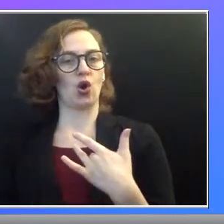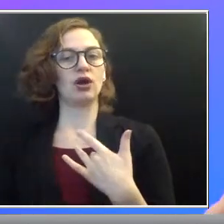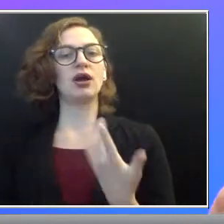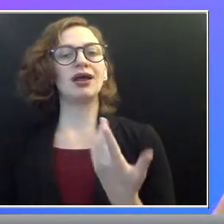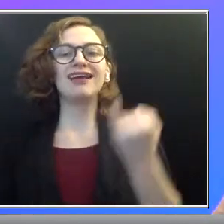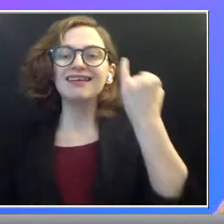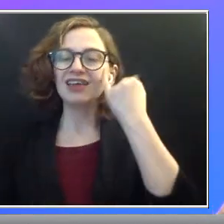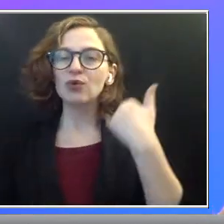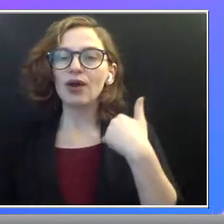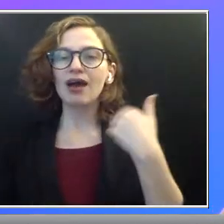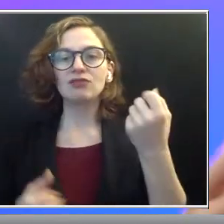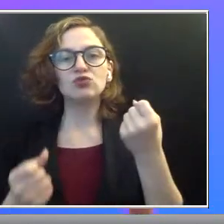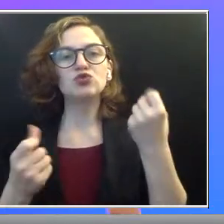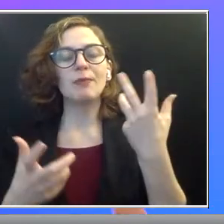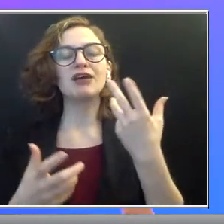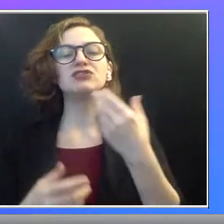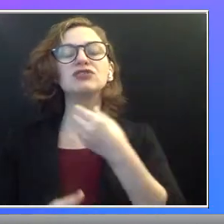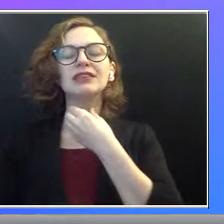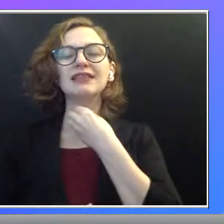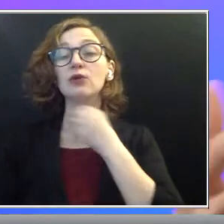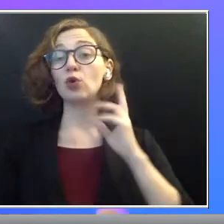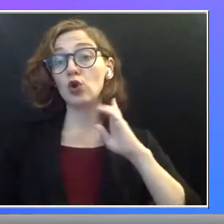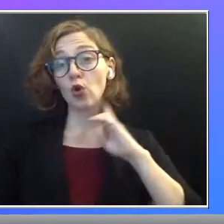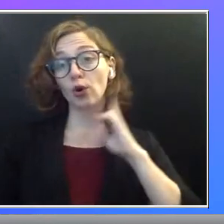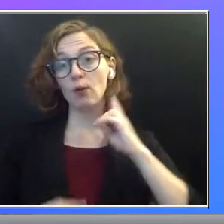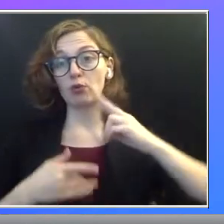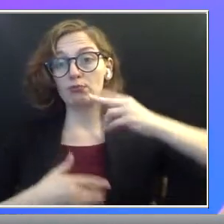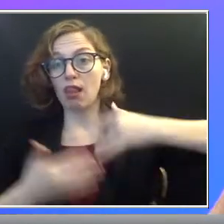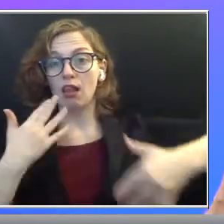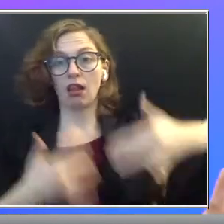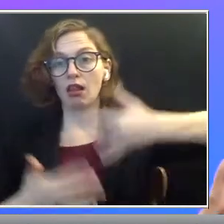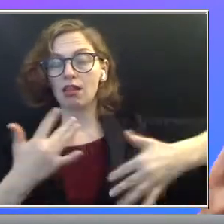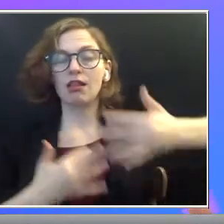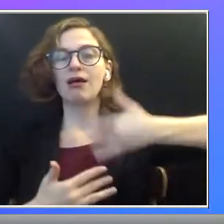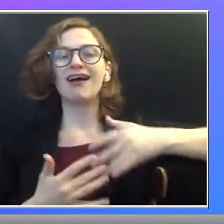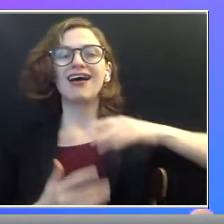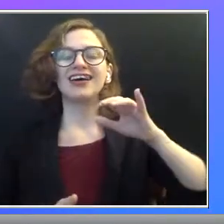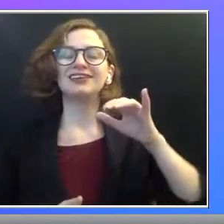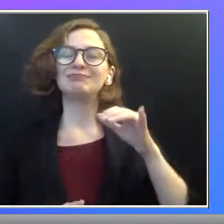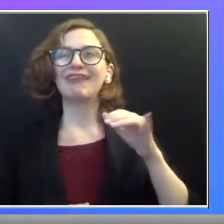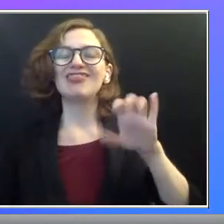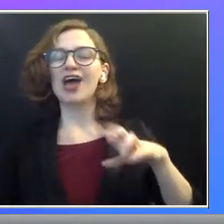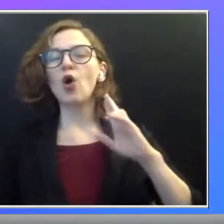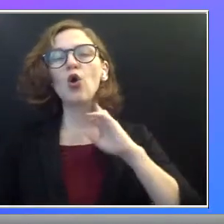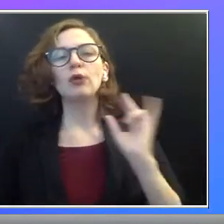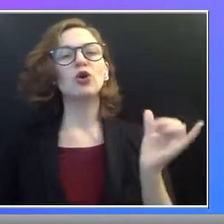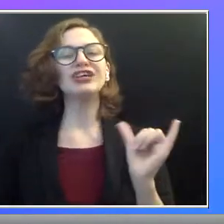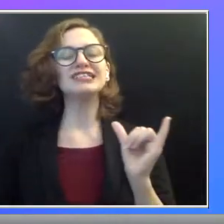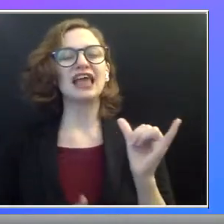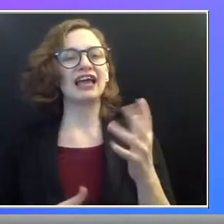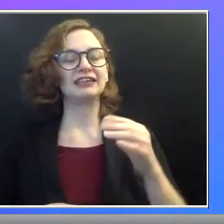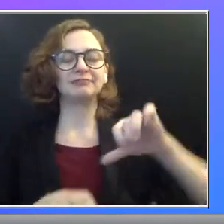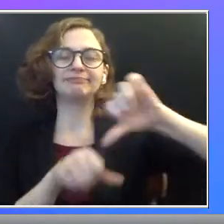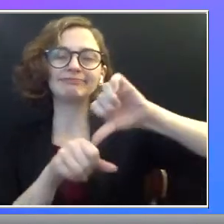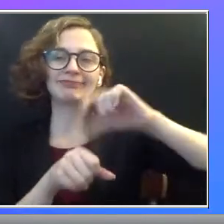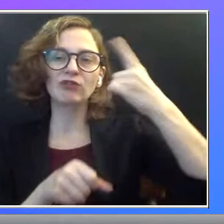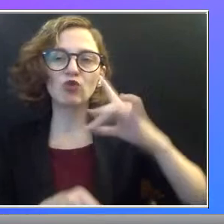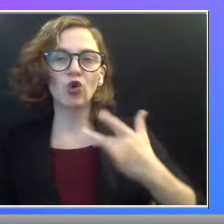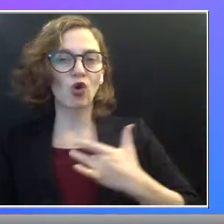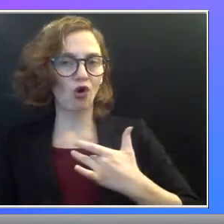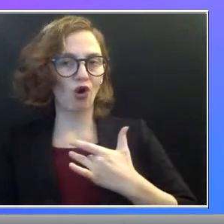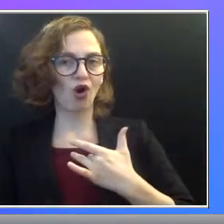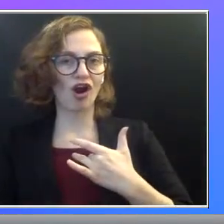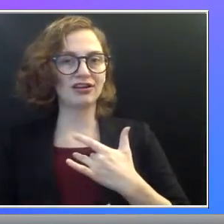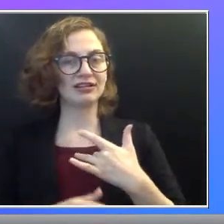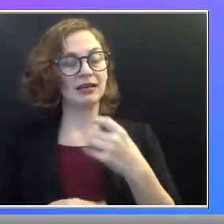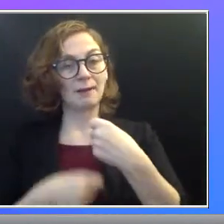sort of fuel for the heart. It amps it up, it makes it run at full top gear. Right. So your heart rate may be very fast, you may